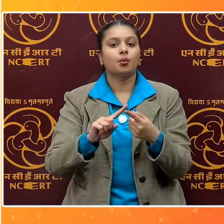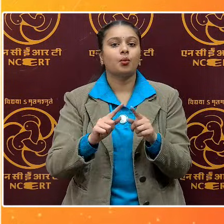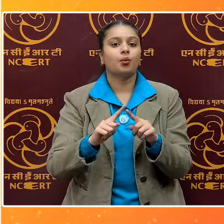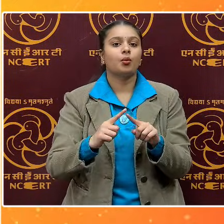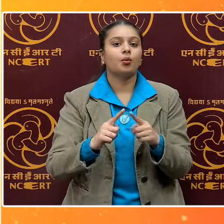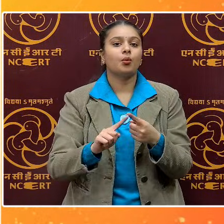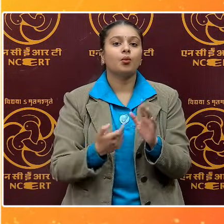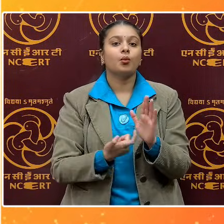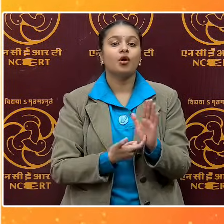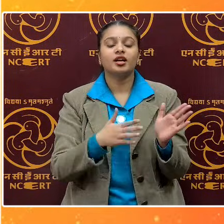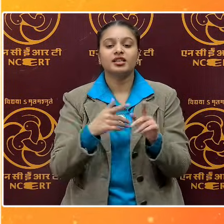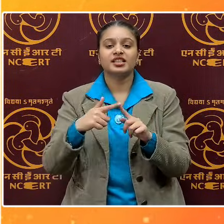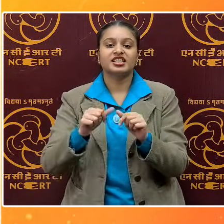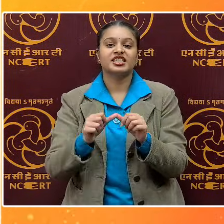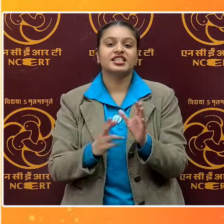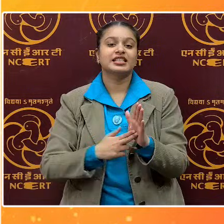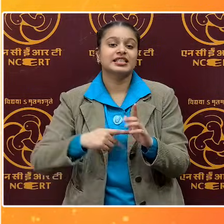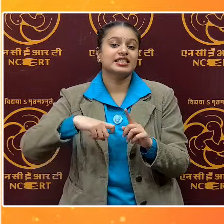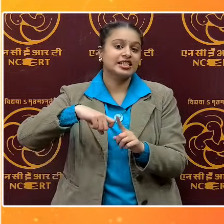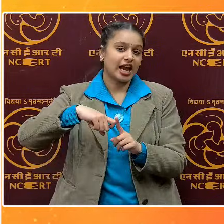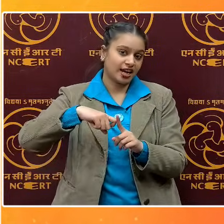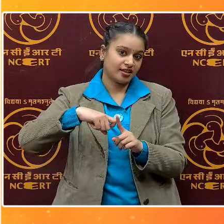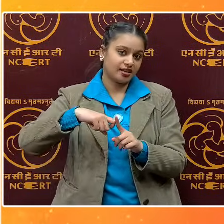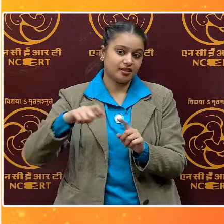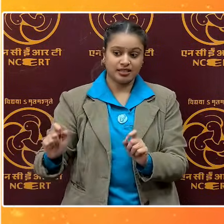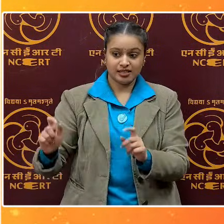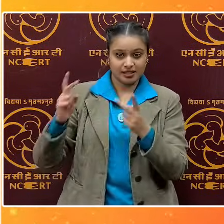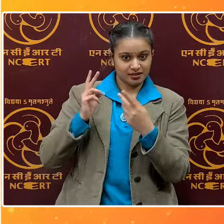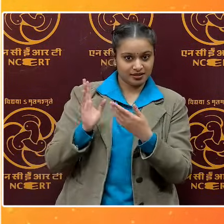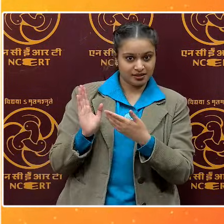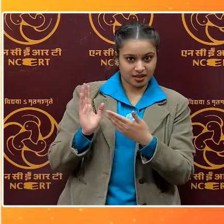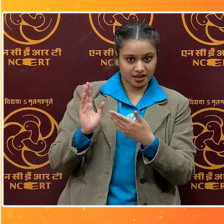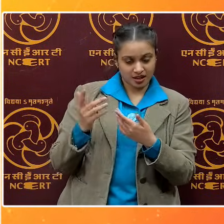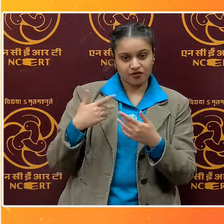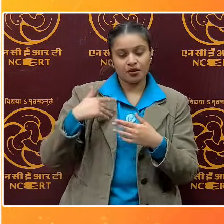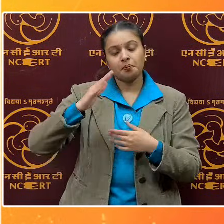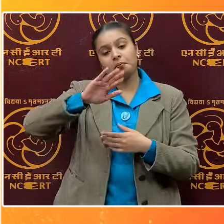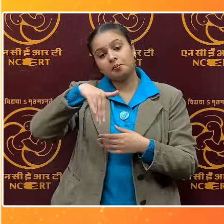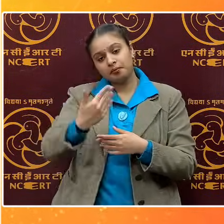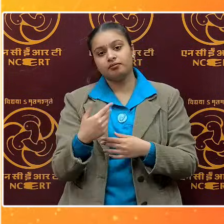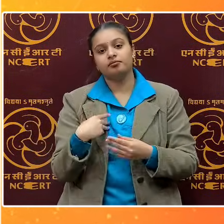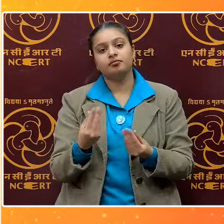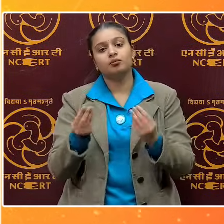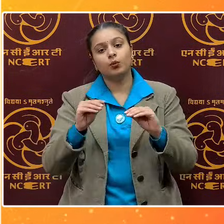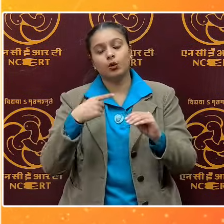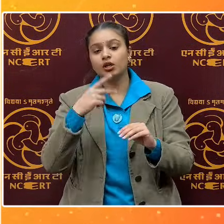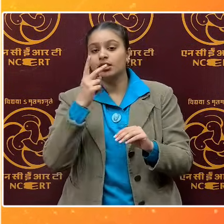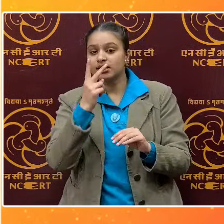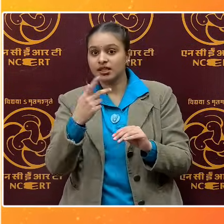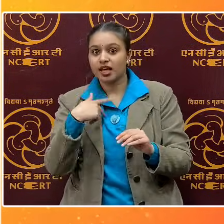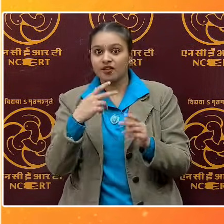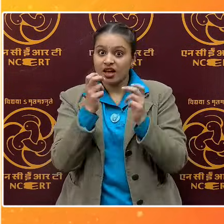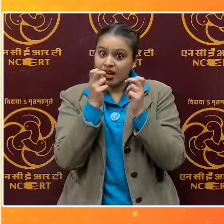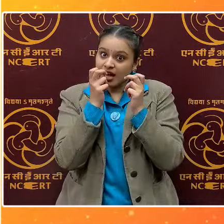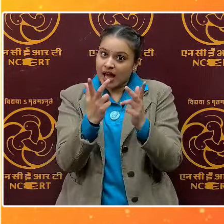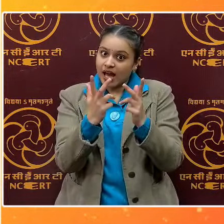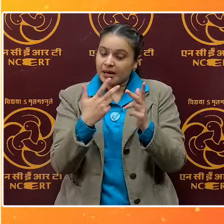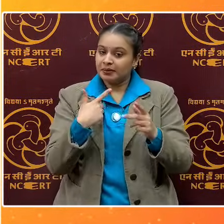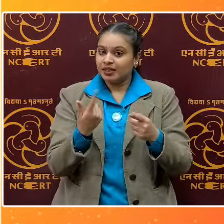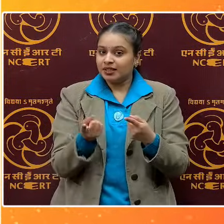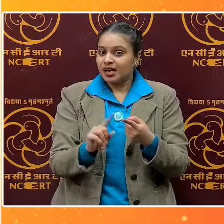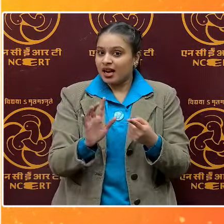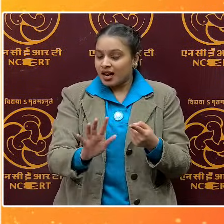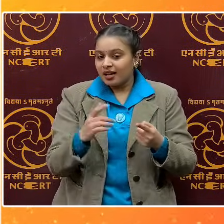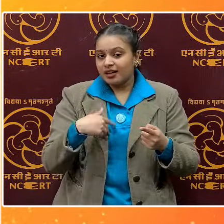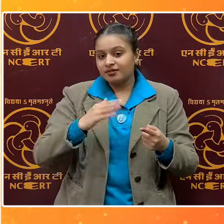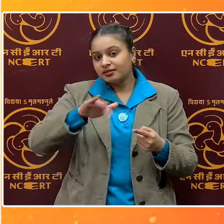known as water tank. Water tank. Water tank. Now you'll be further, we'll be going and you'll be amazed to see this. Means over